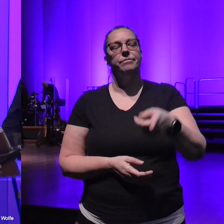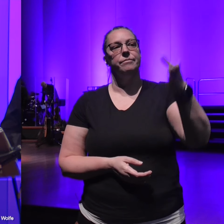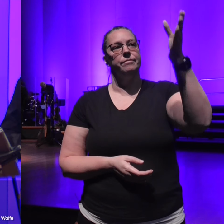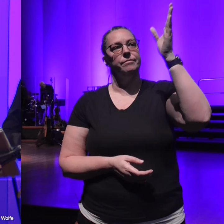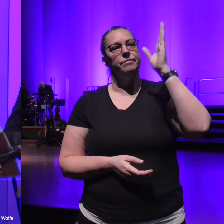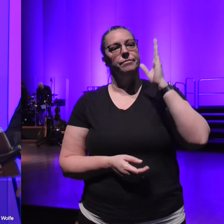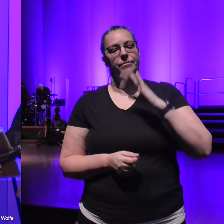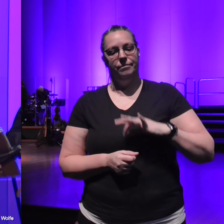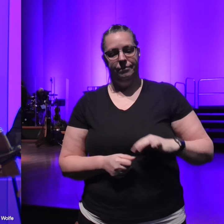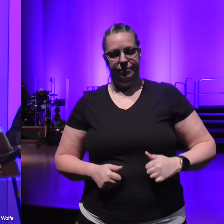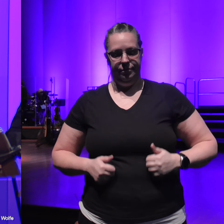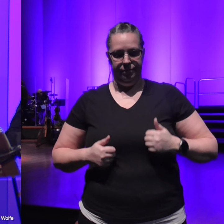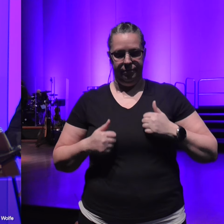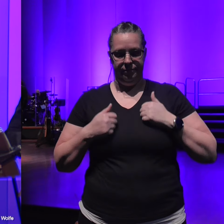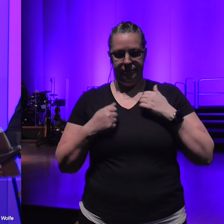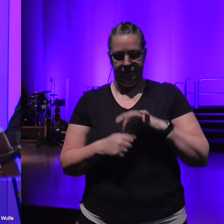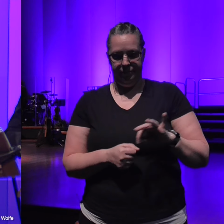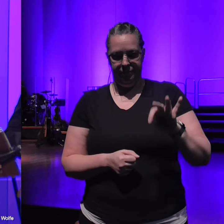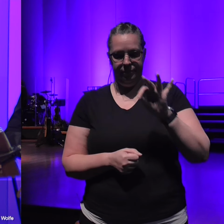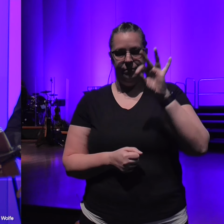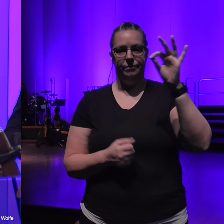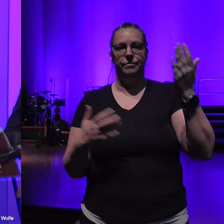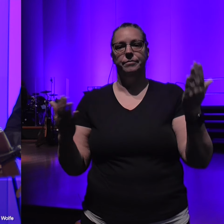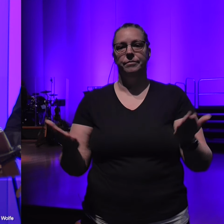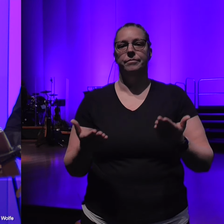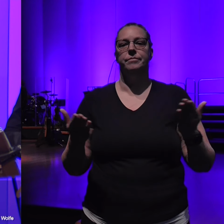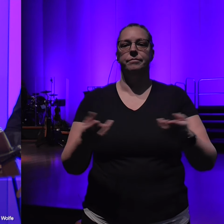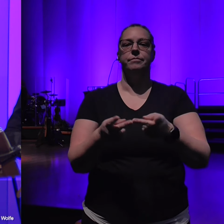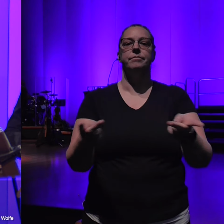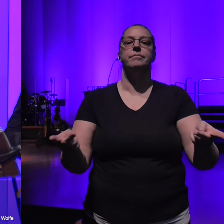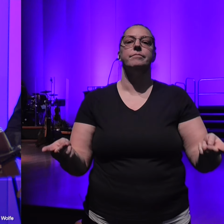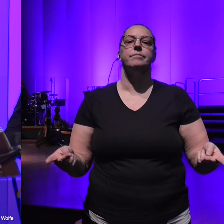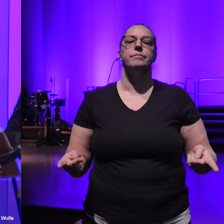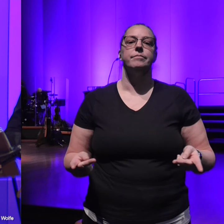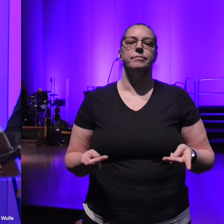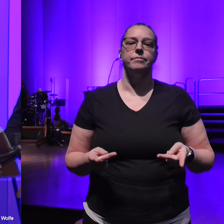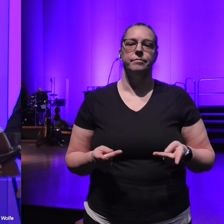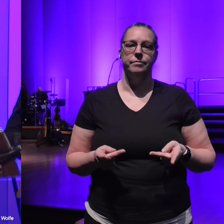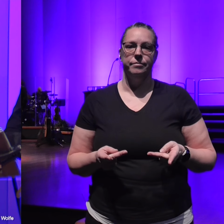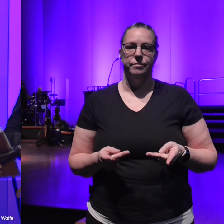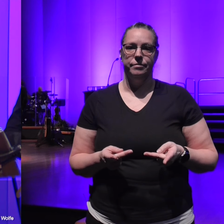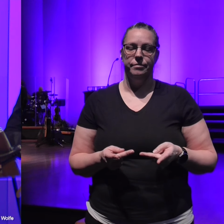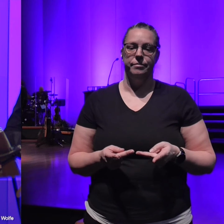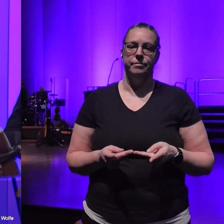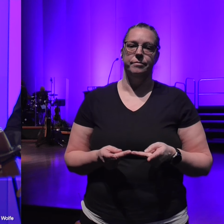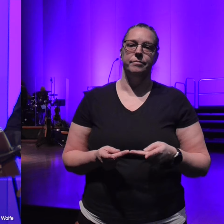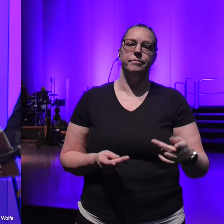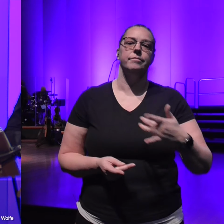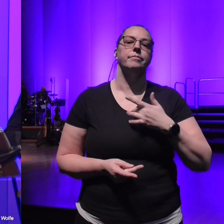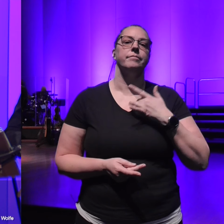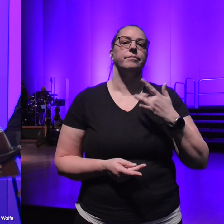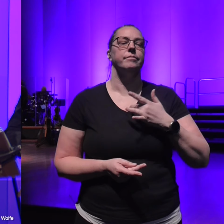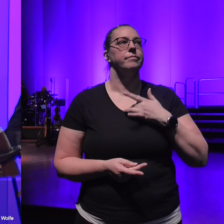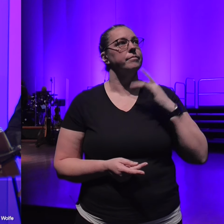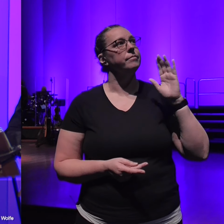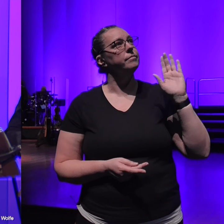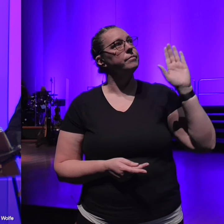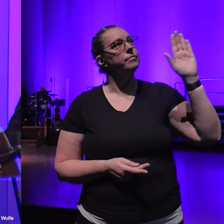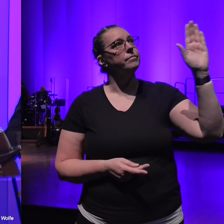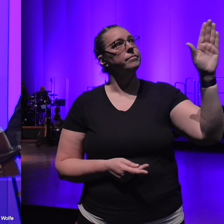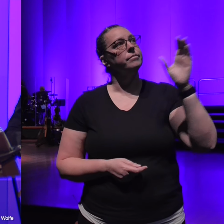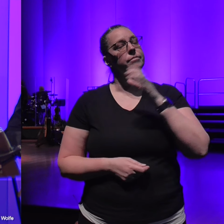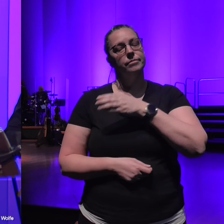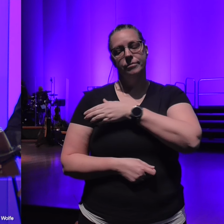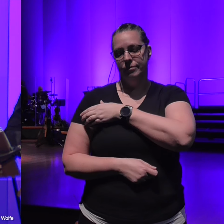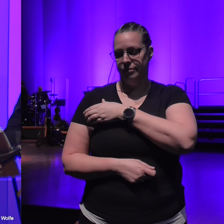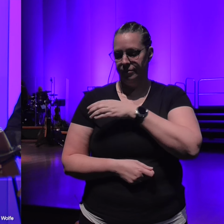Surely the presence of God is in this place. I can